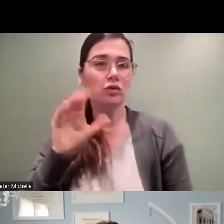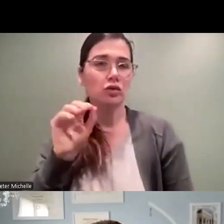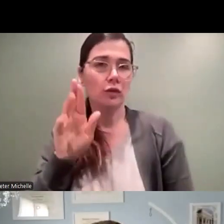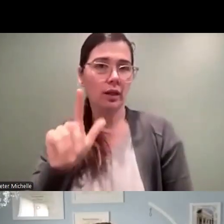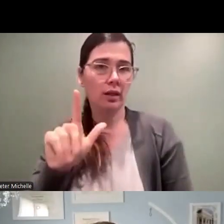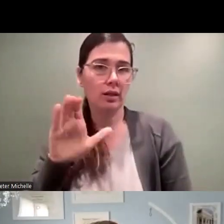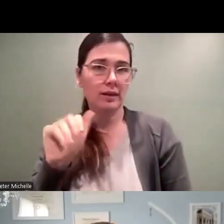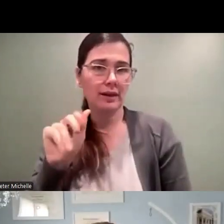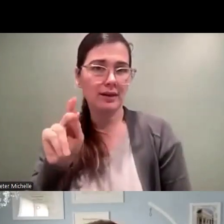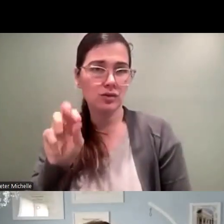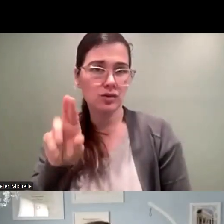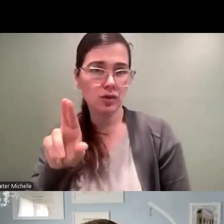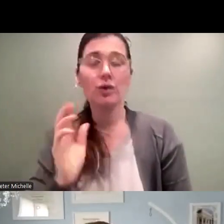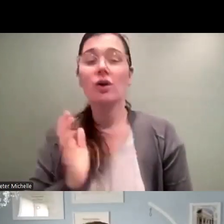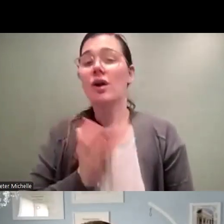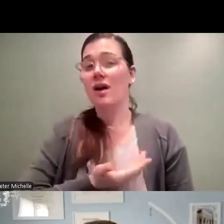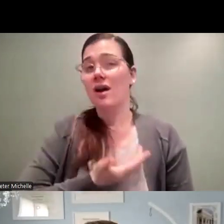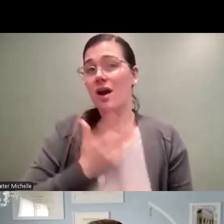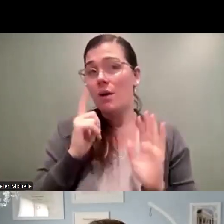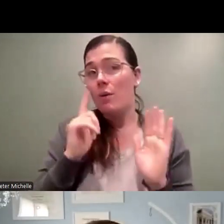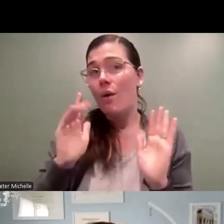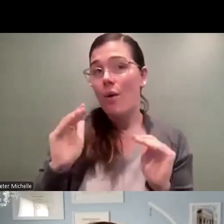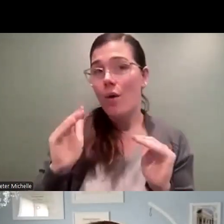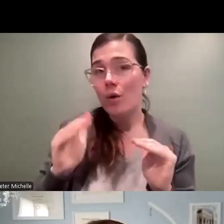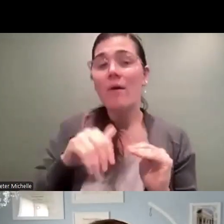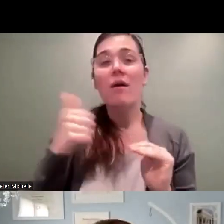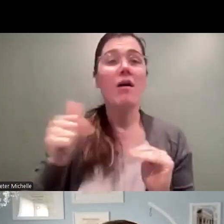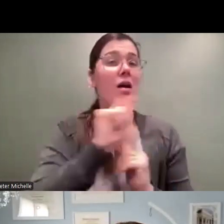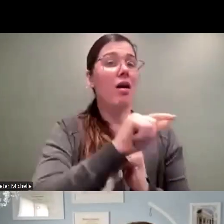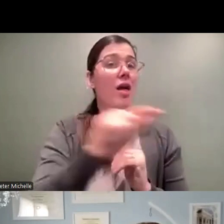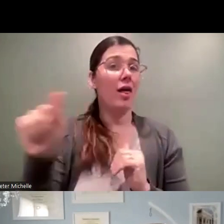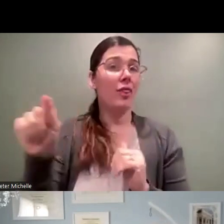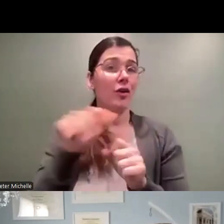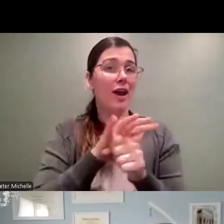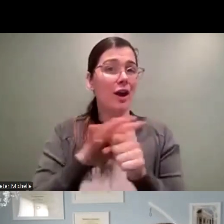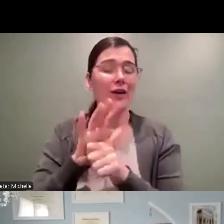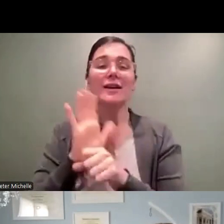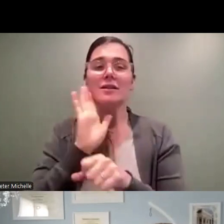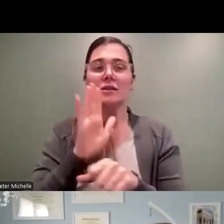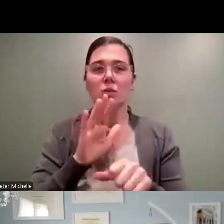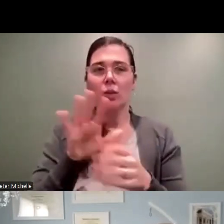that the other cancers will follow suit. We're just not quite there yet.